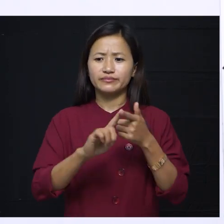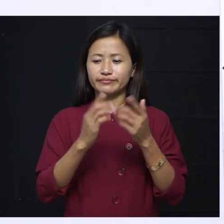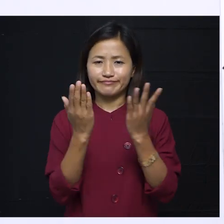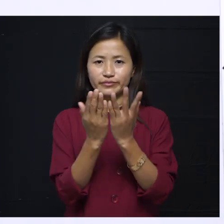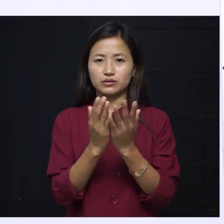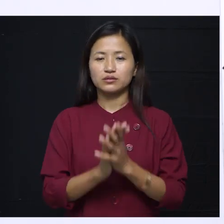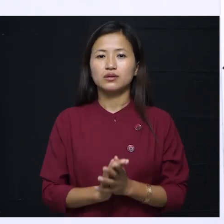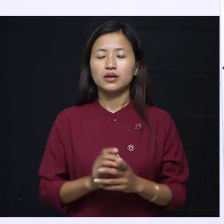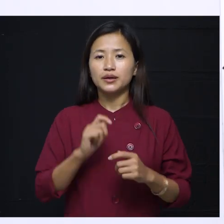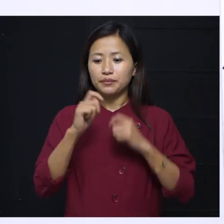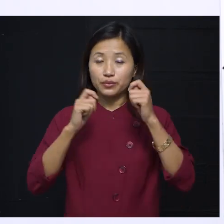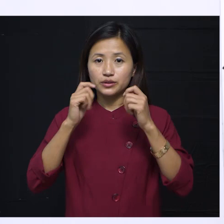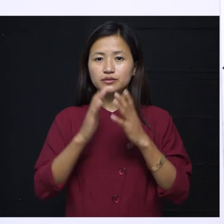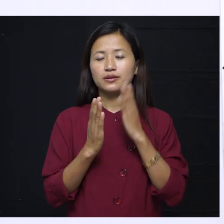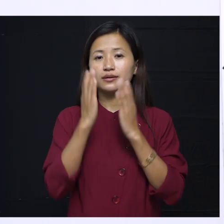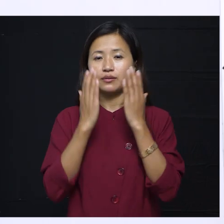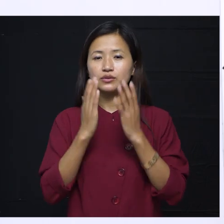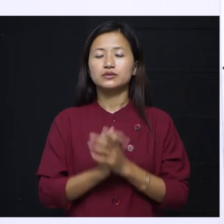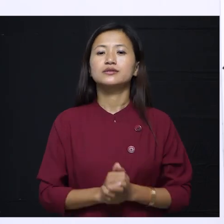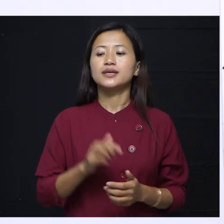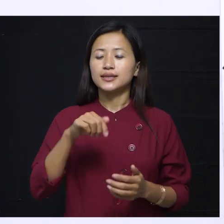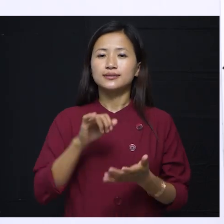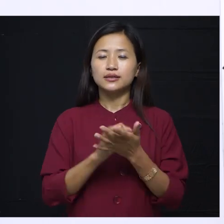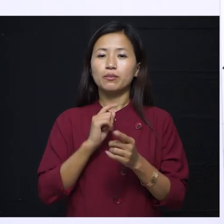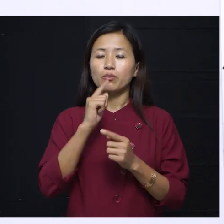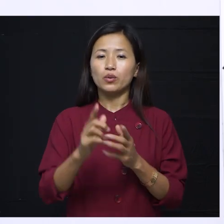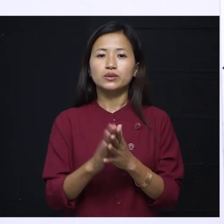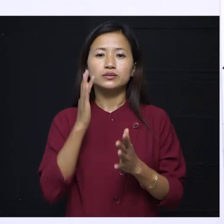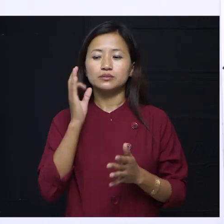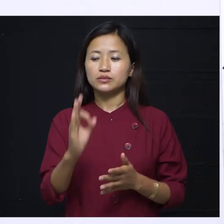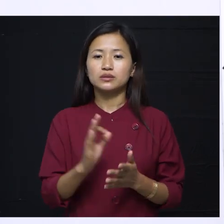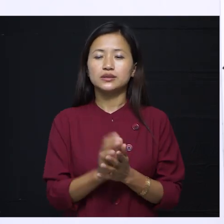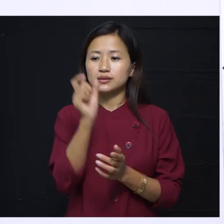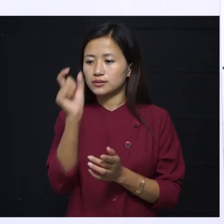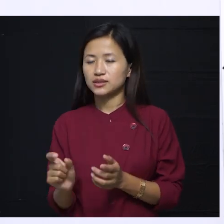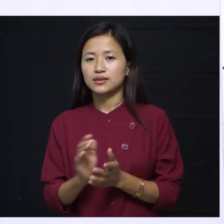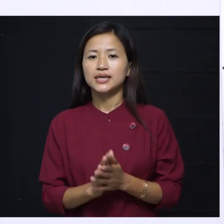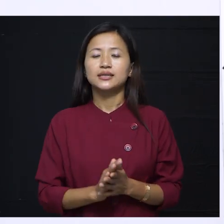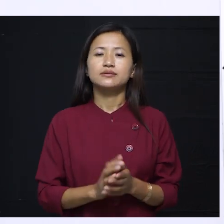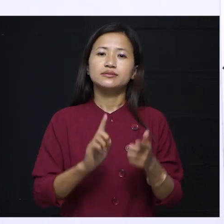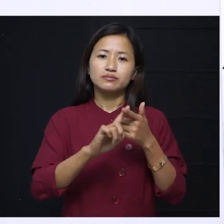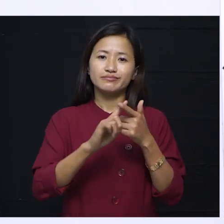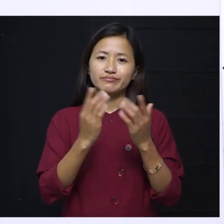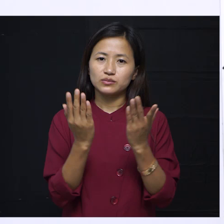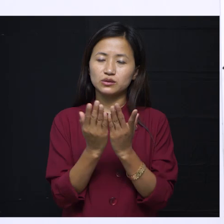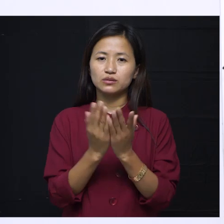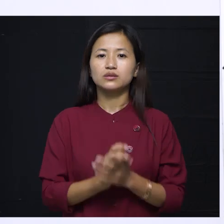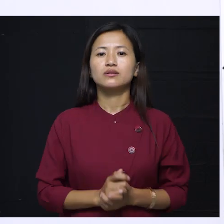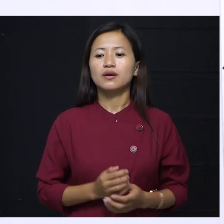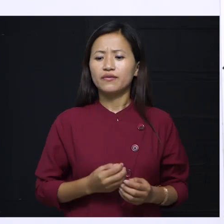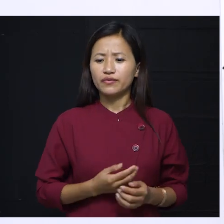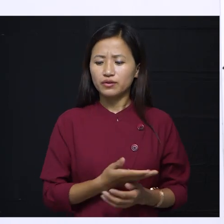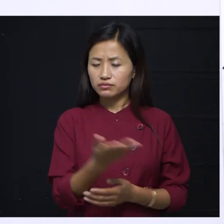your impression is that it is important. And so, see, the word important is describing education. Now, there are a